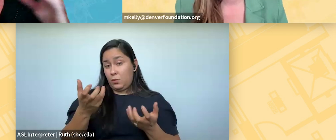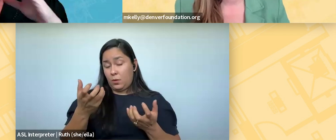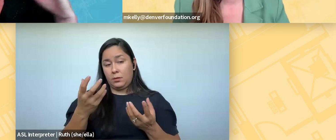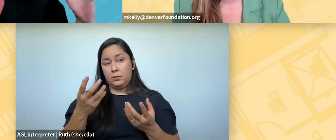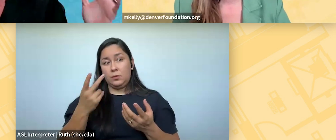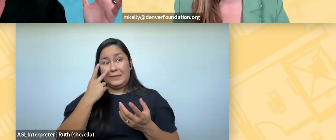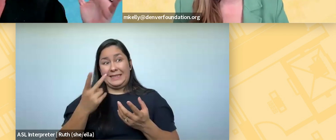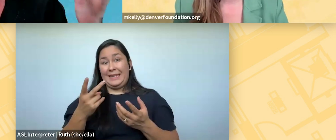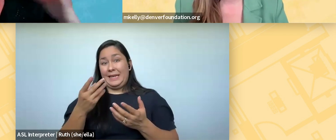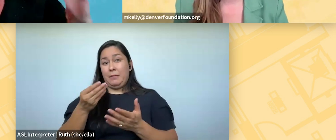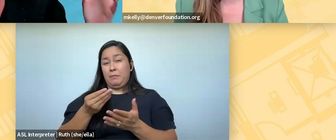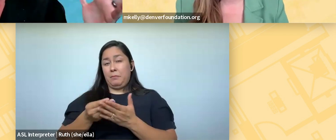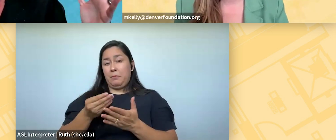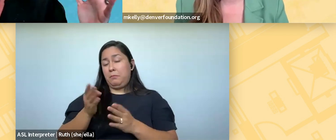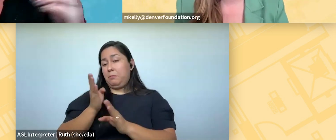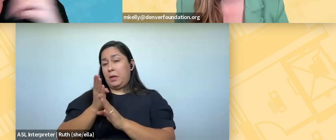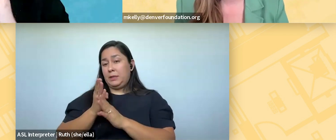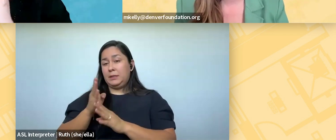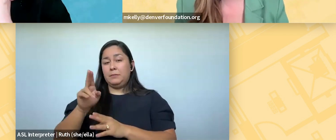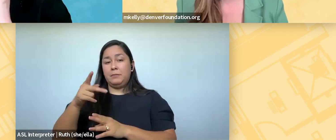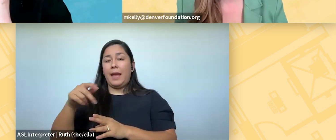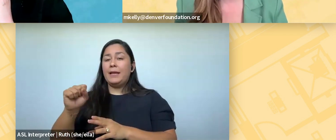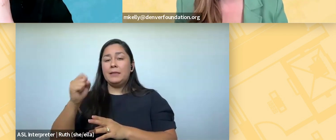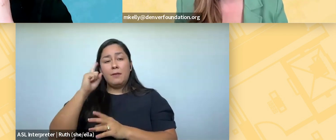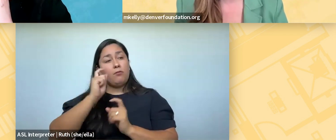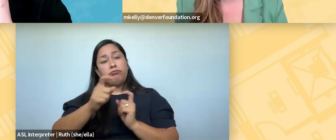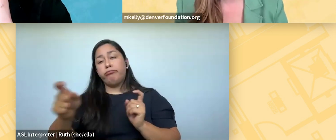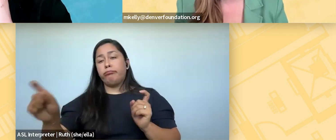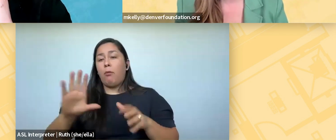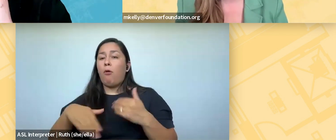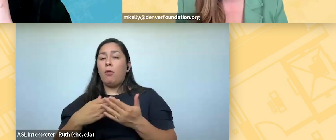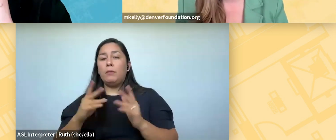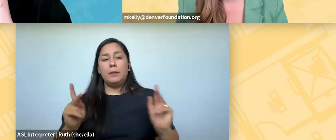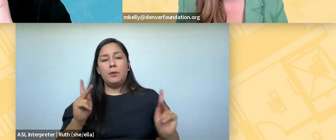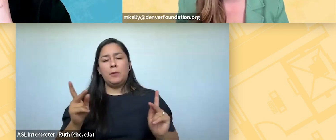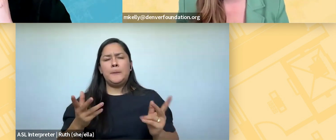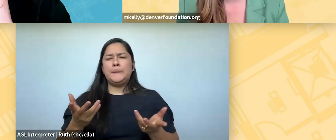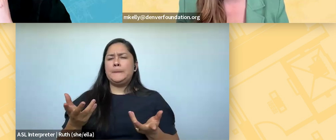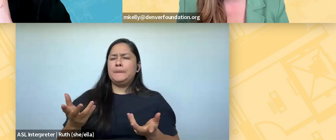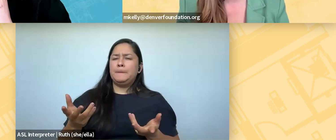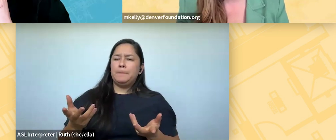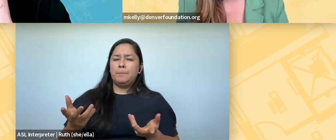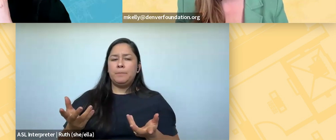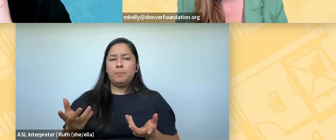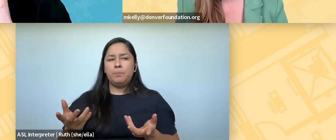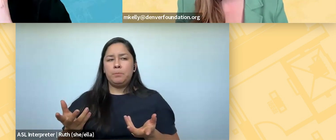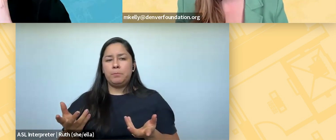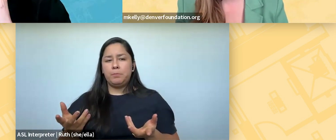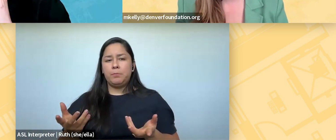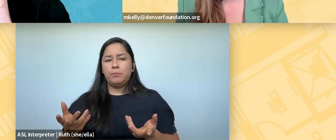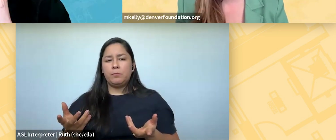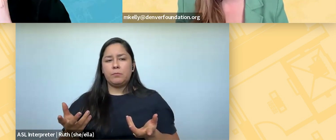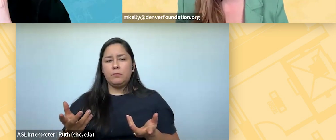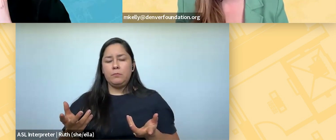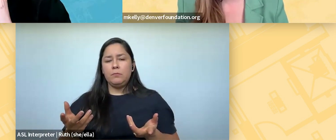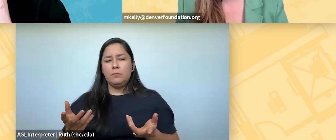bus passes into the hands of lots of people, that's something that would be covered under